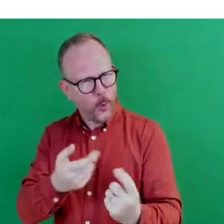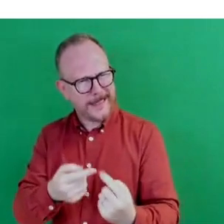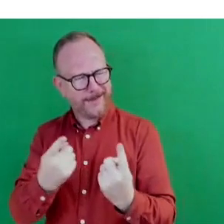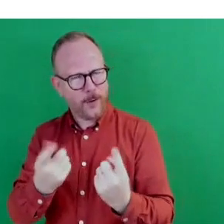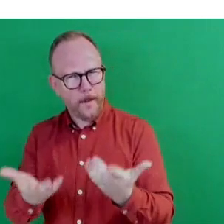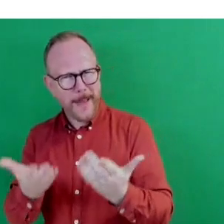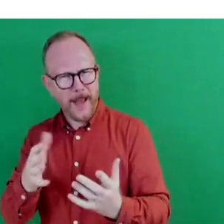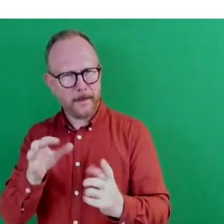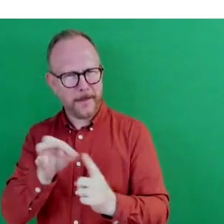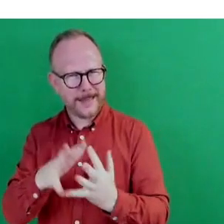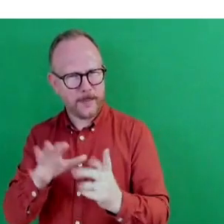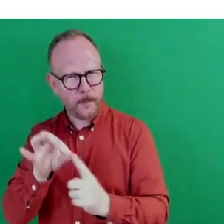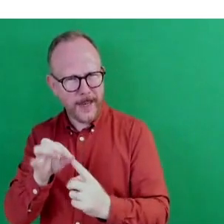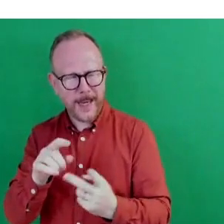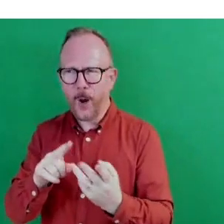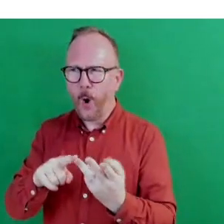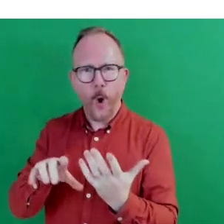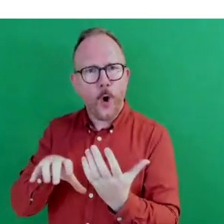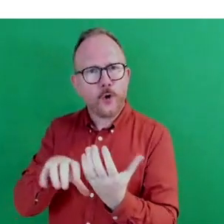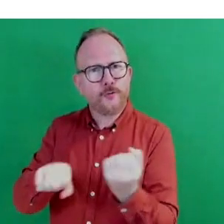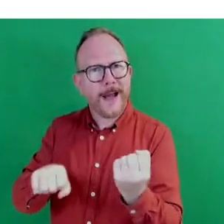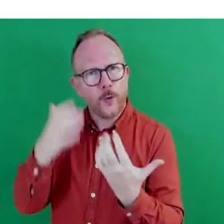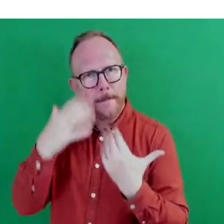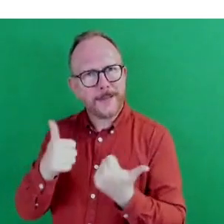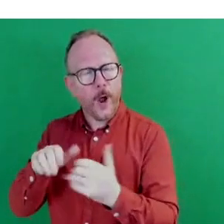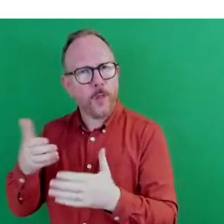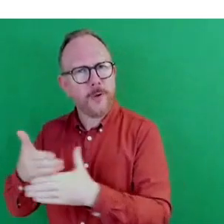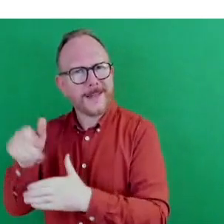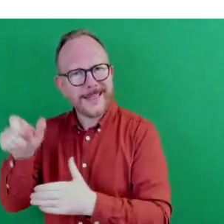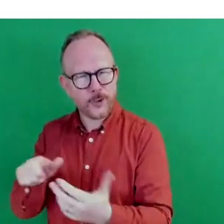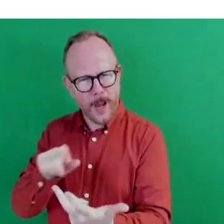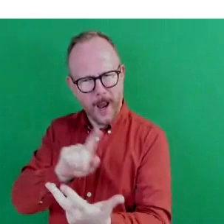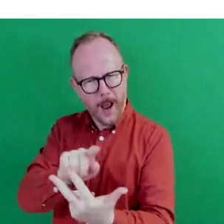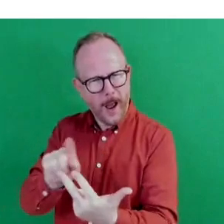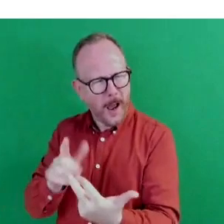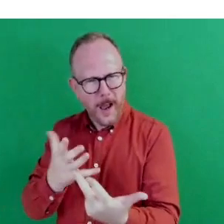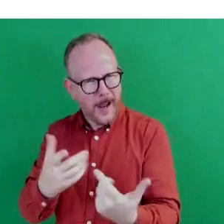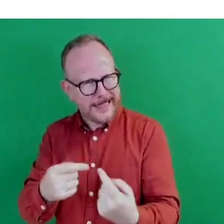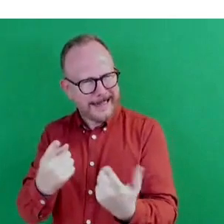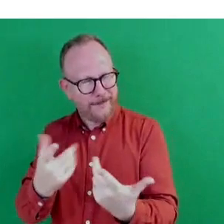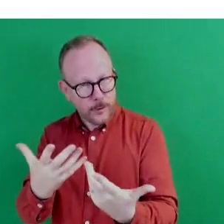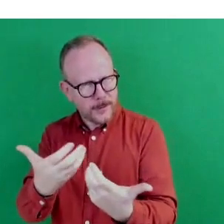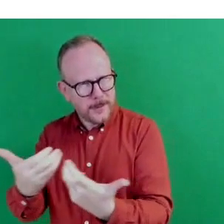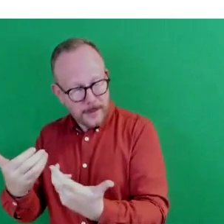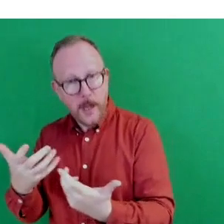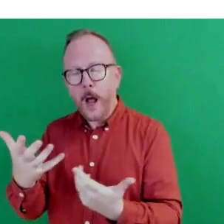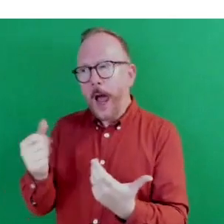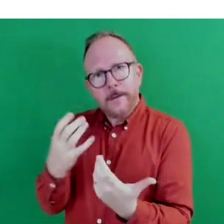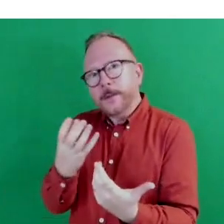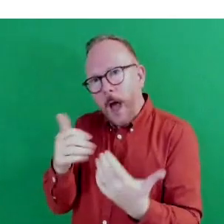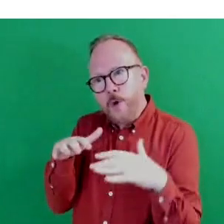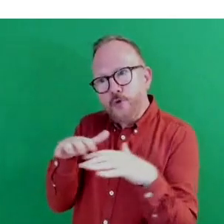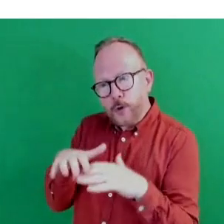health practitioners work as well. And there is a lot of crossovers, but a lot of differences as well.